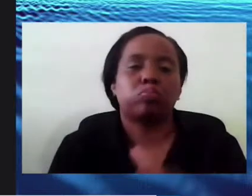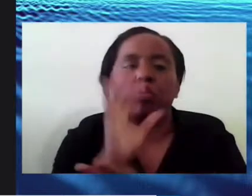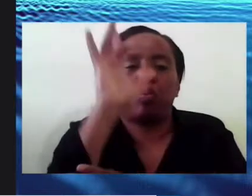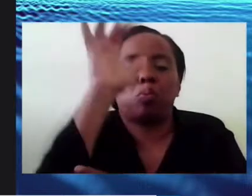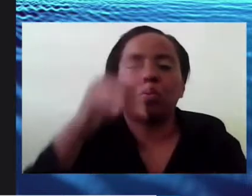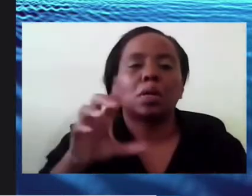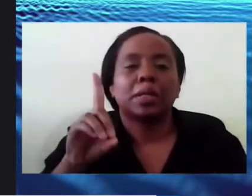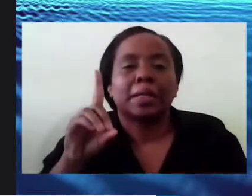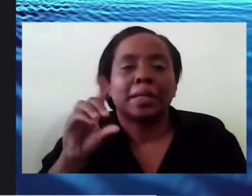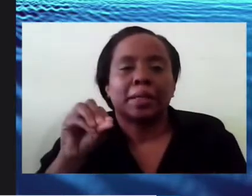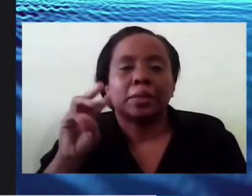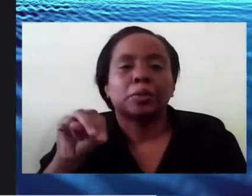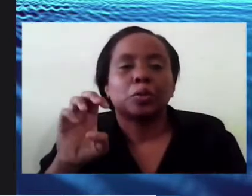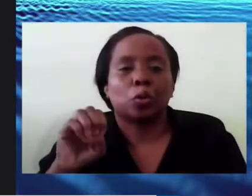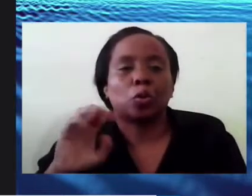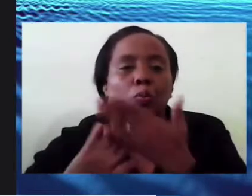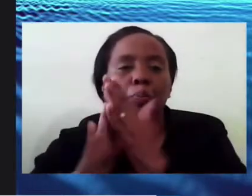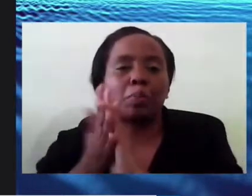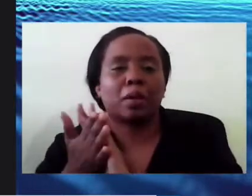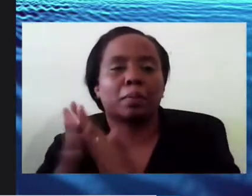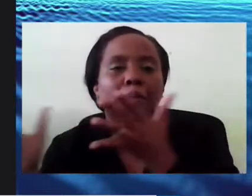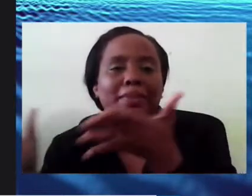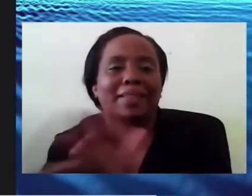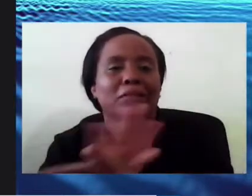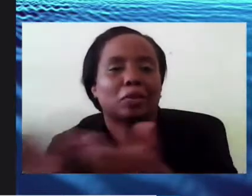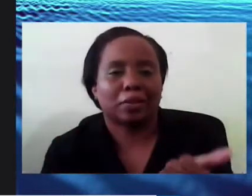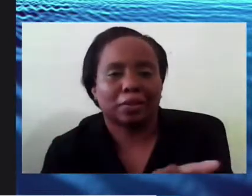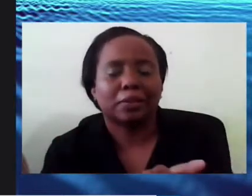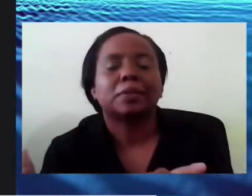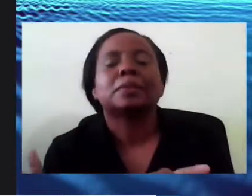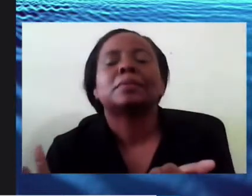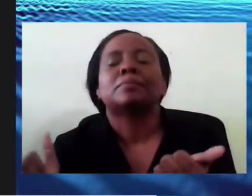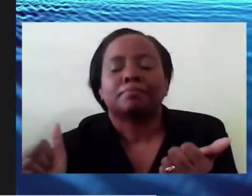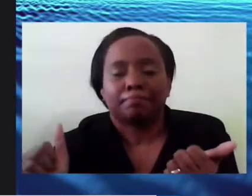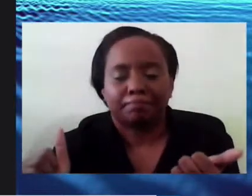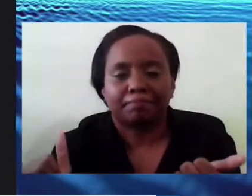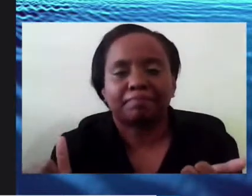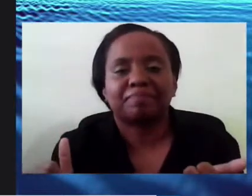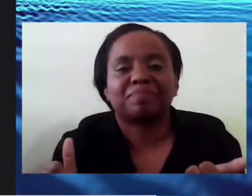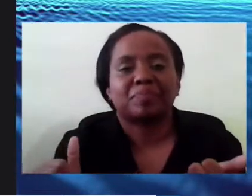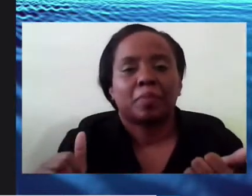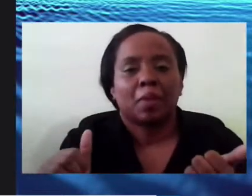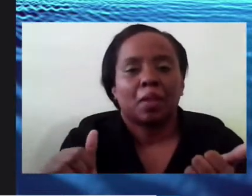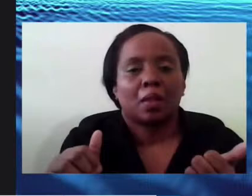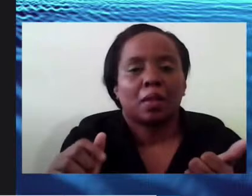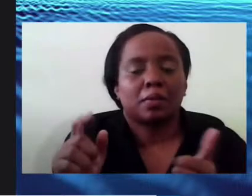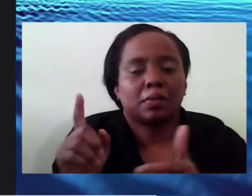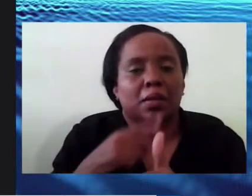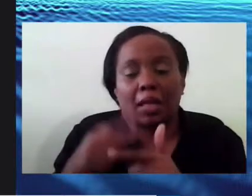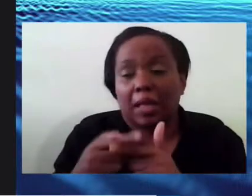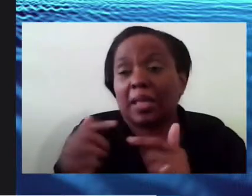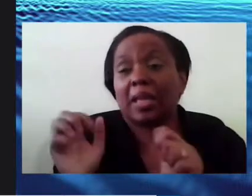happened this morning. And then it has to rebuild itself, and then it acts like a little plug, and it keeps doing